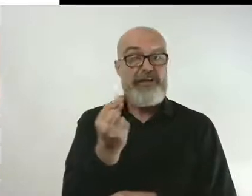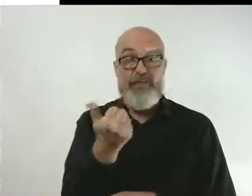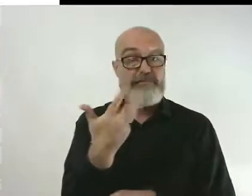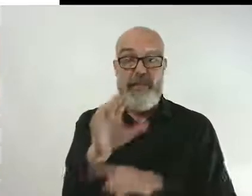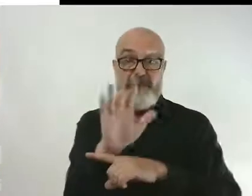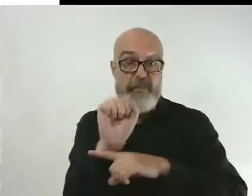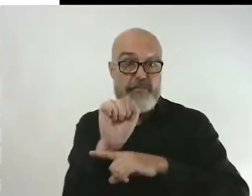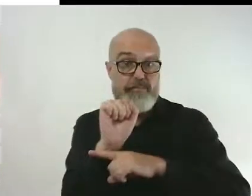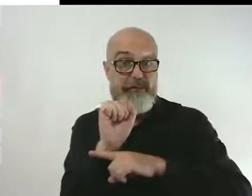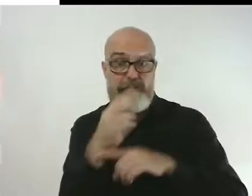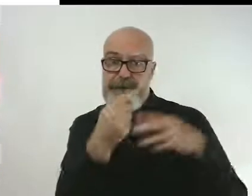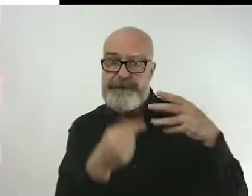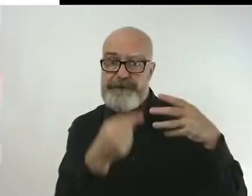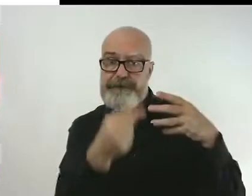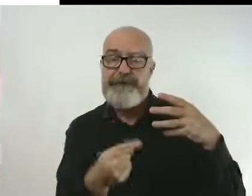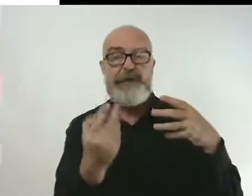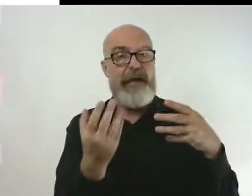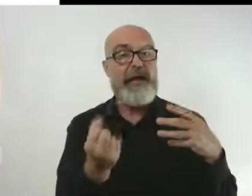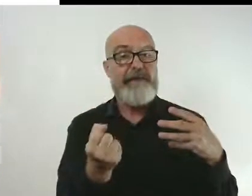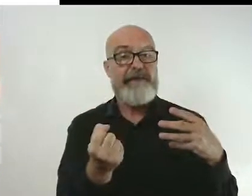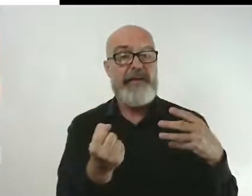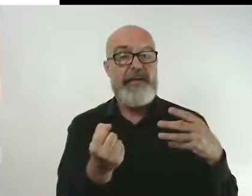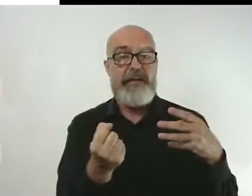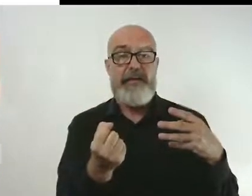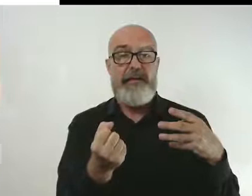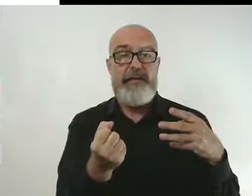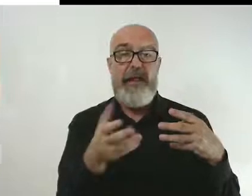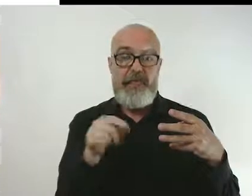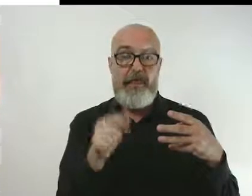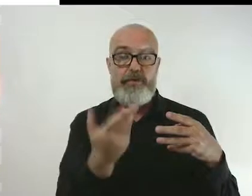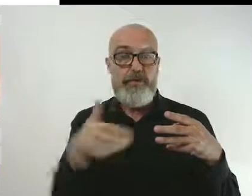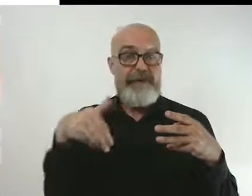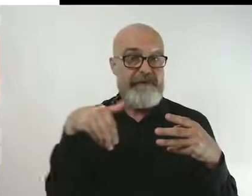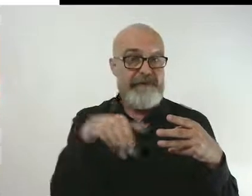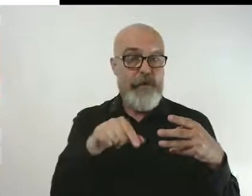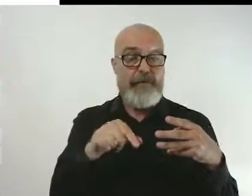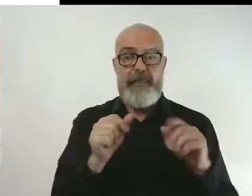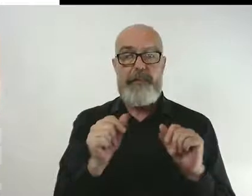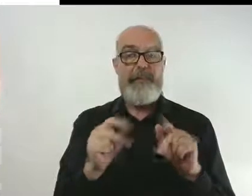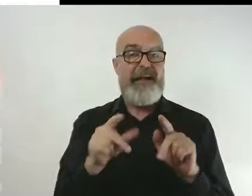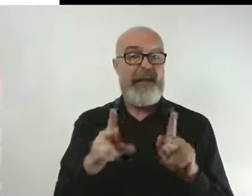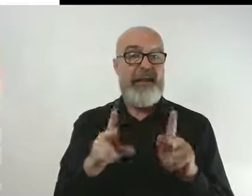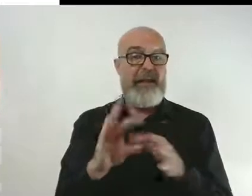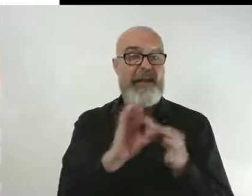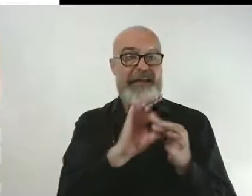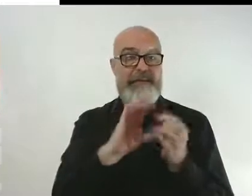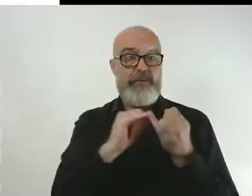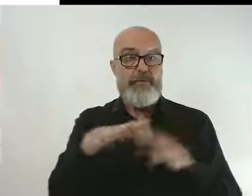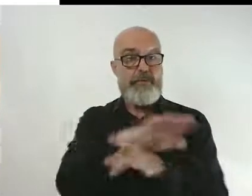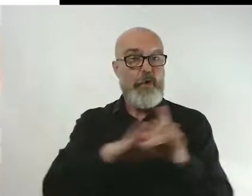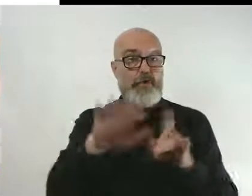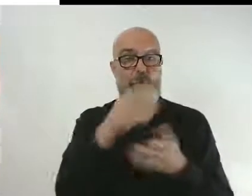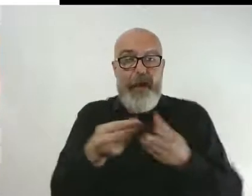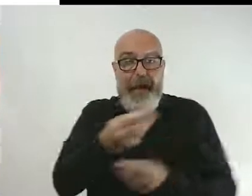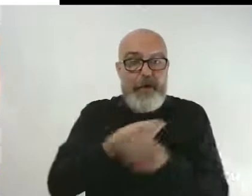So we can see that several preventable factors are involved to a large extent in the pathways of the